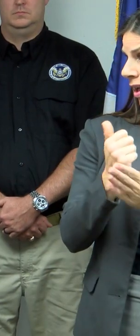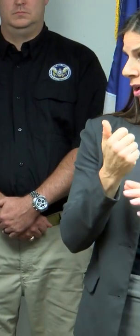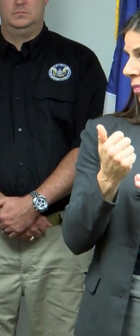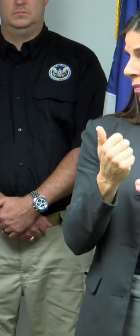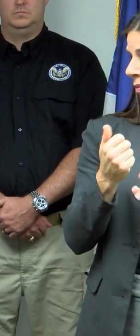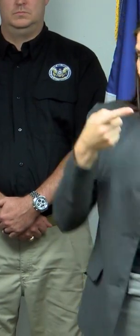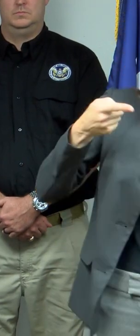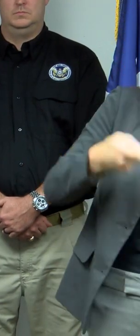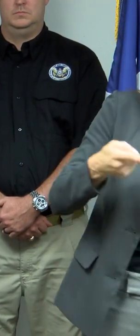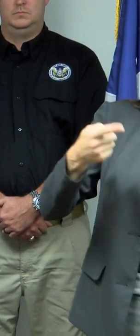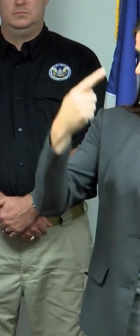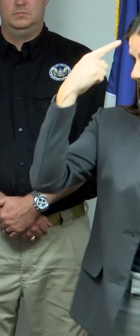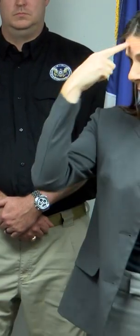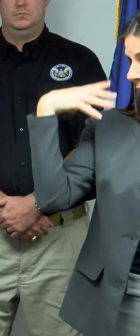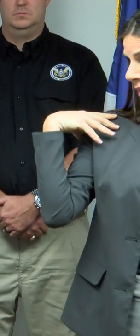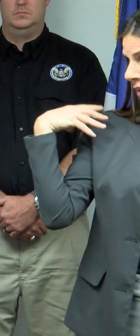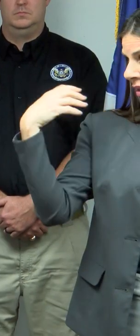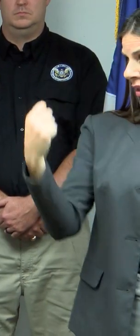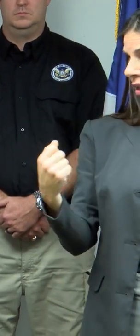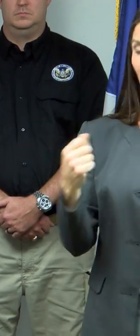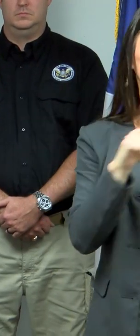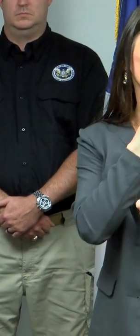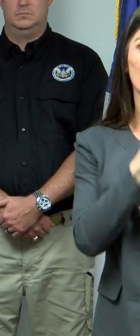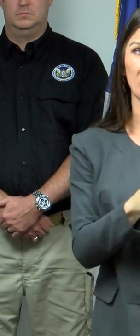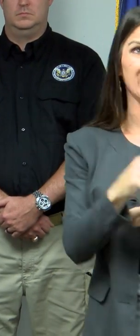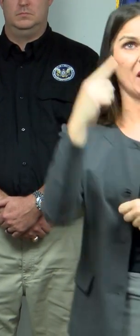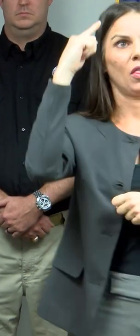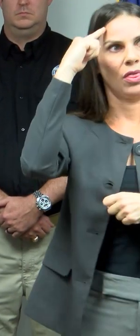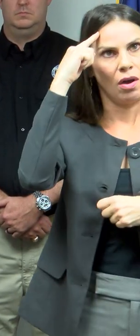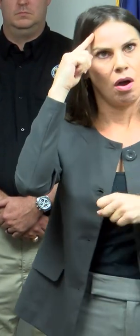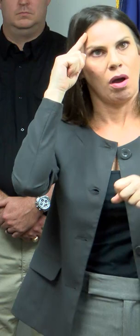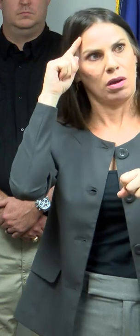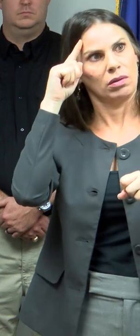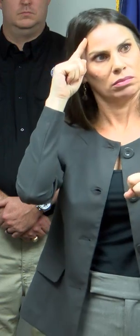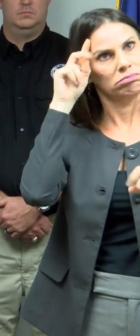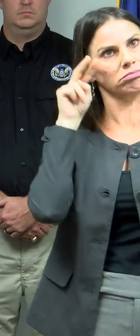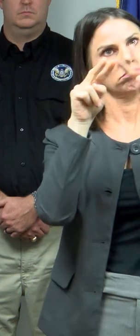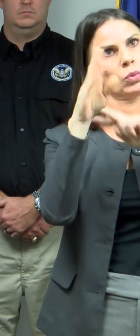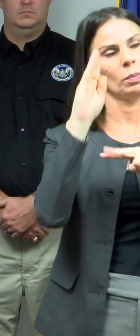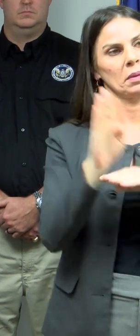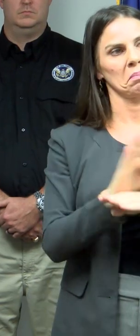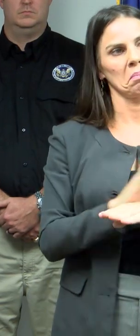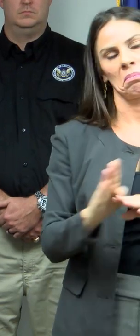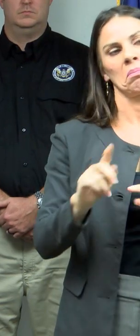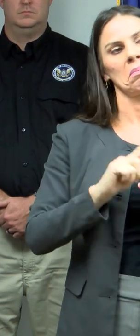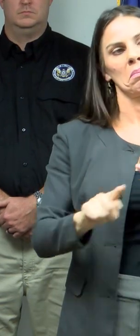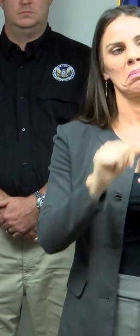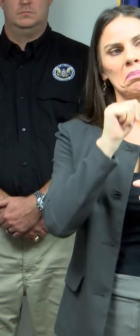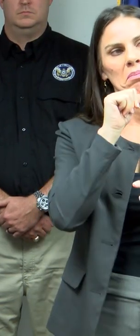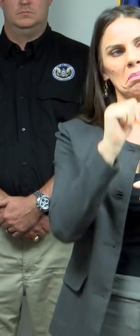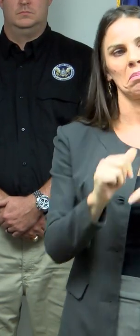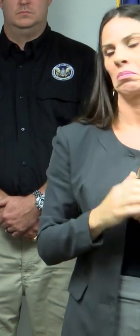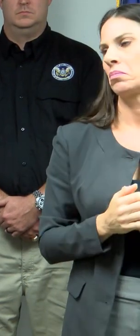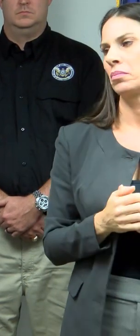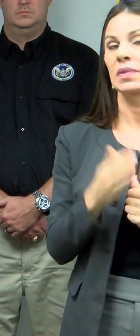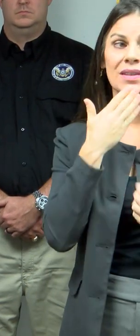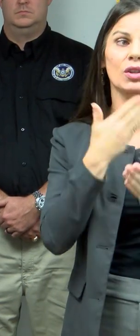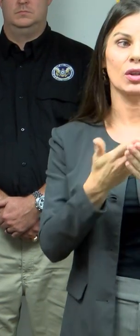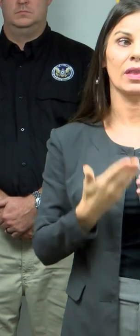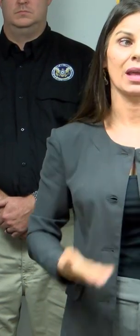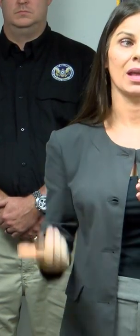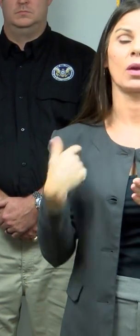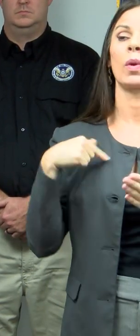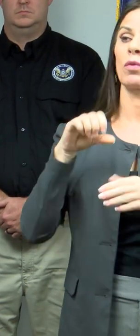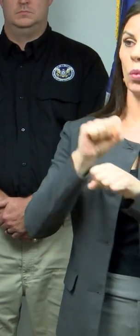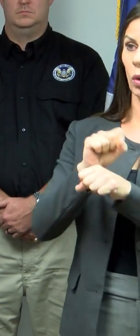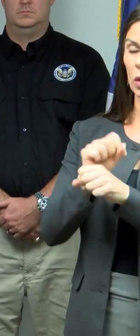Actually, we haven't been as busy as we thought we were going to be, so that's a good thing. But we have been working with a lot of our partners,